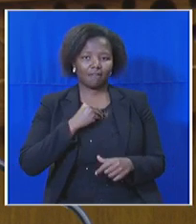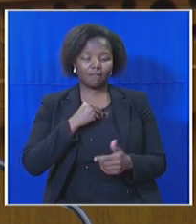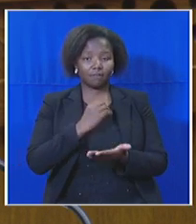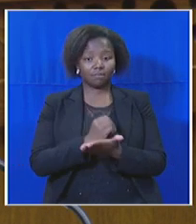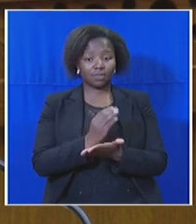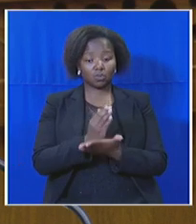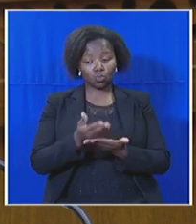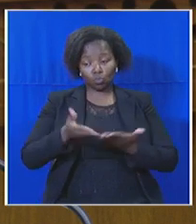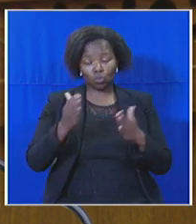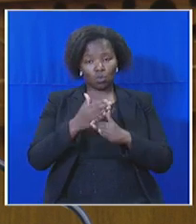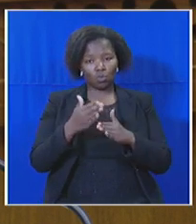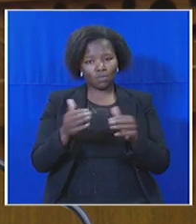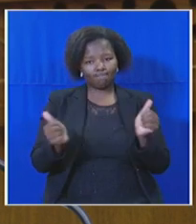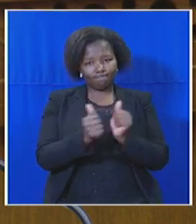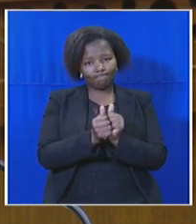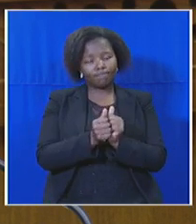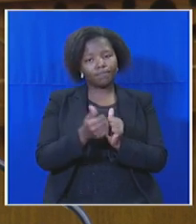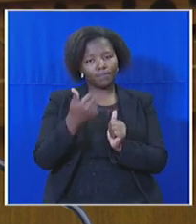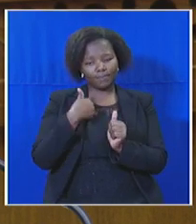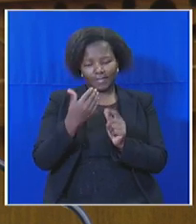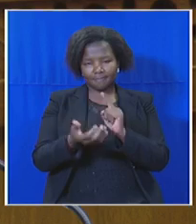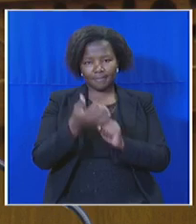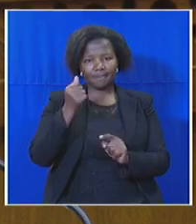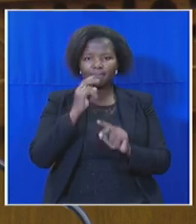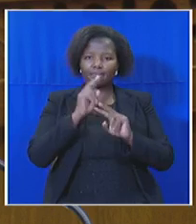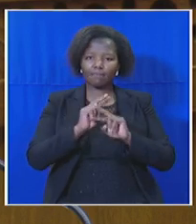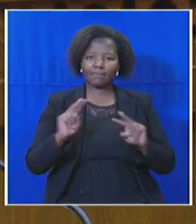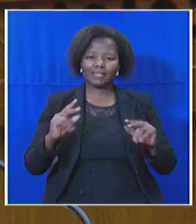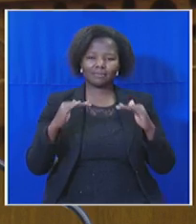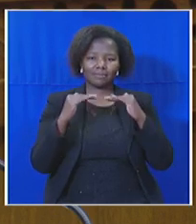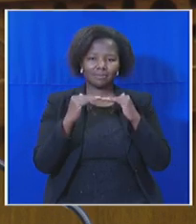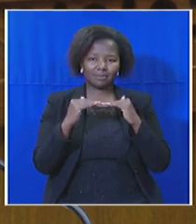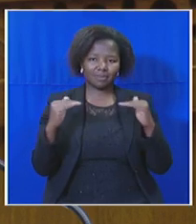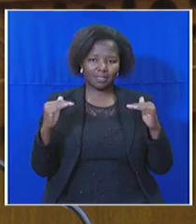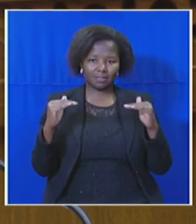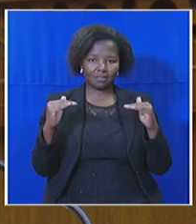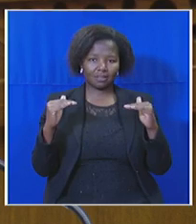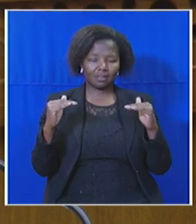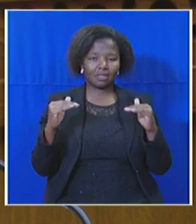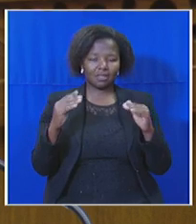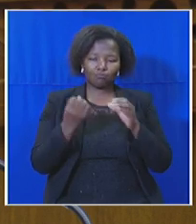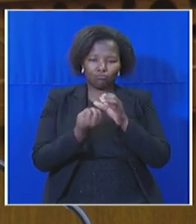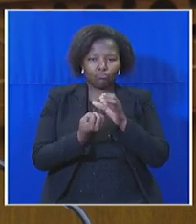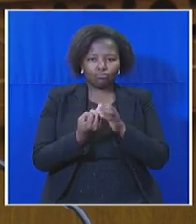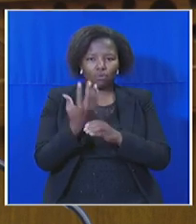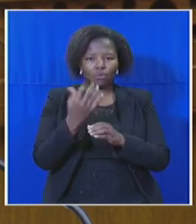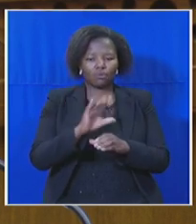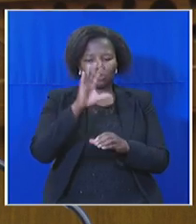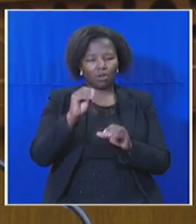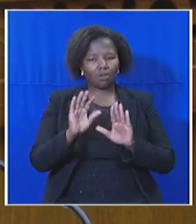advance towards the full realization of peace, justice, and shared prosperity for the people of the